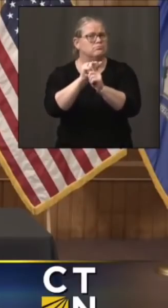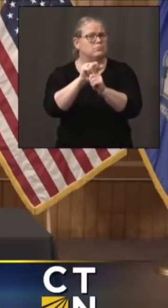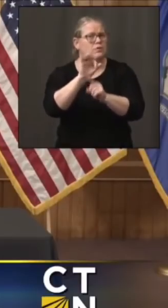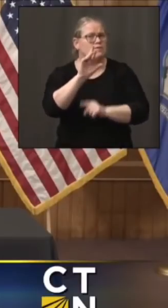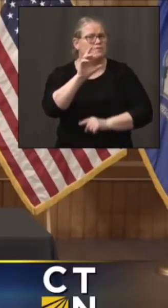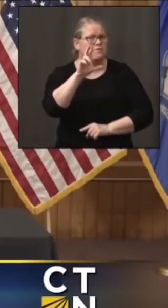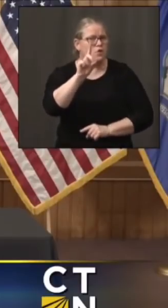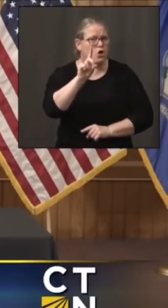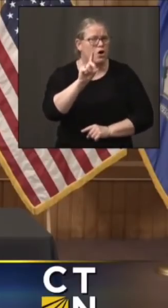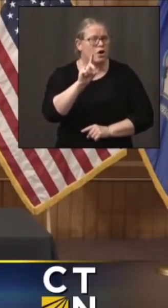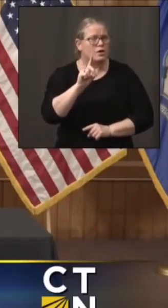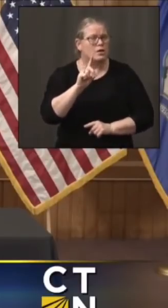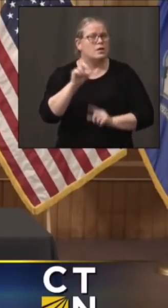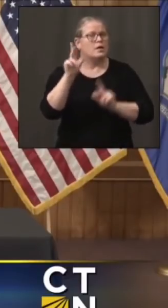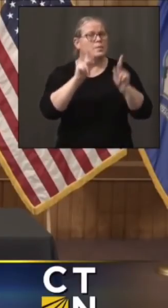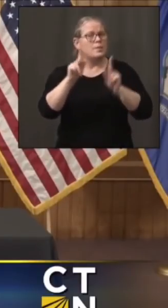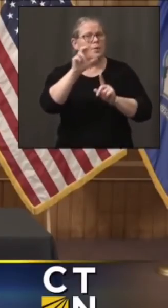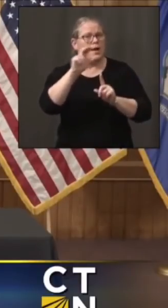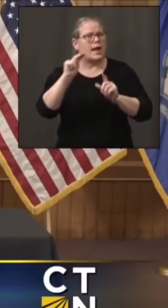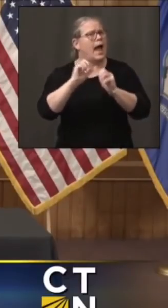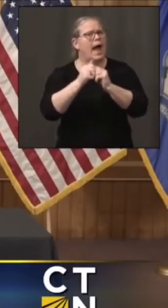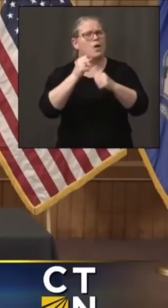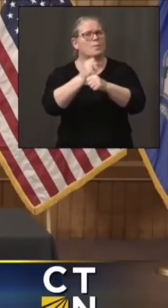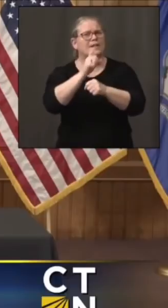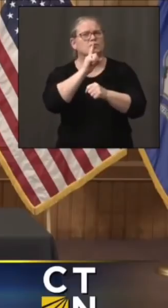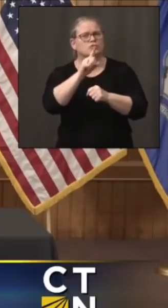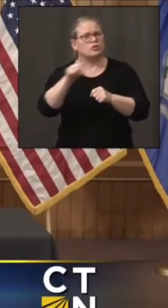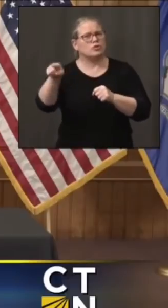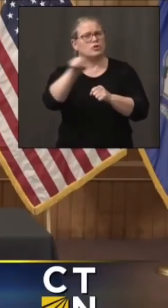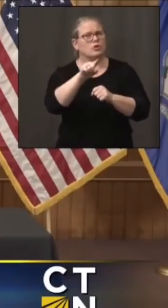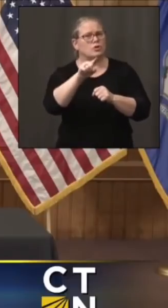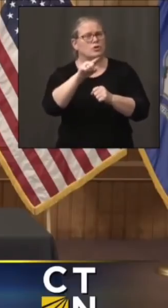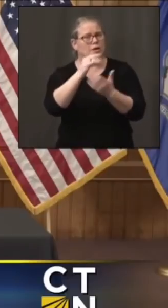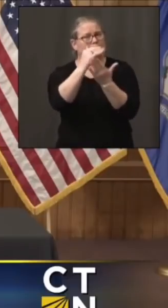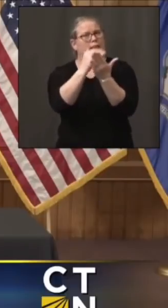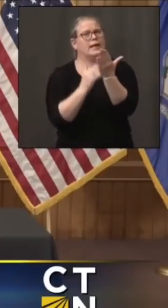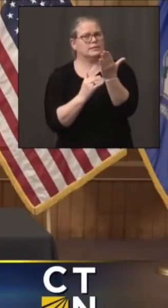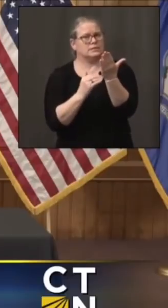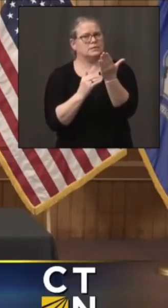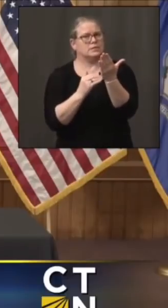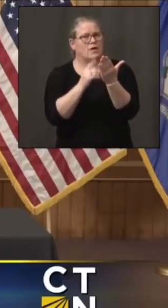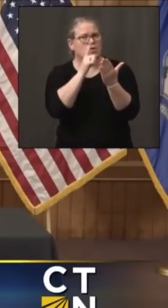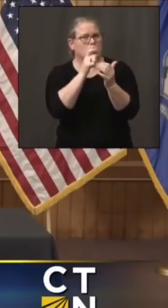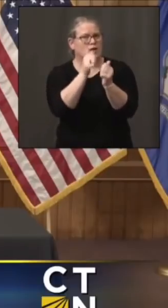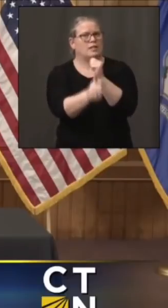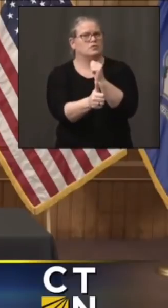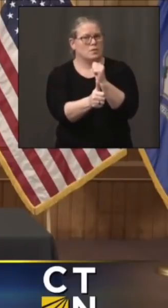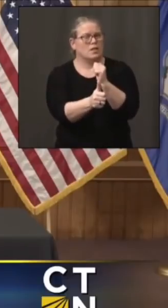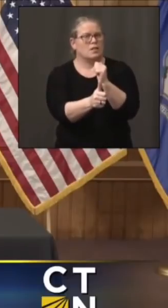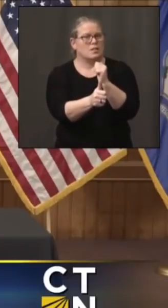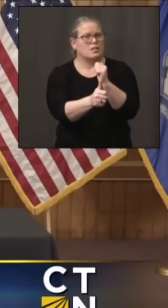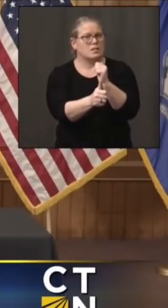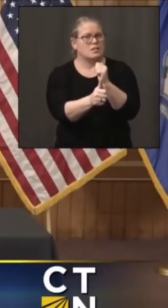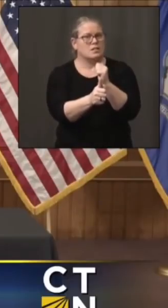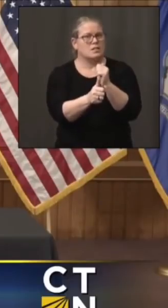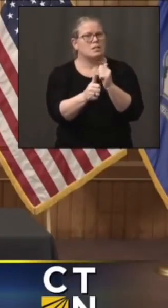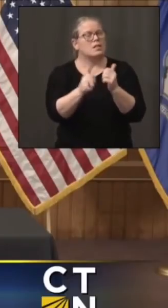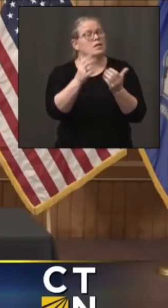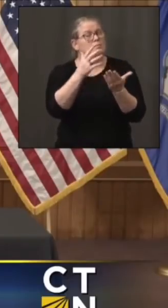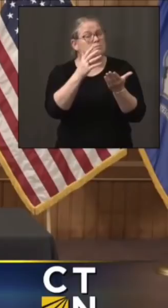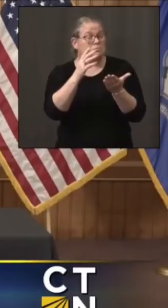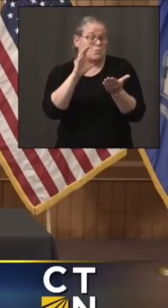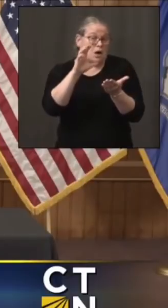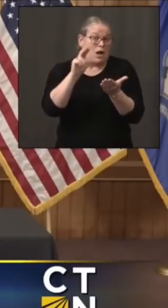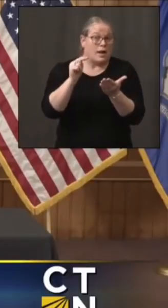receiving the vaccine in Connecticut right now are actually on that list of those eligible under Phase 1A? And would Connecticut